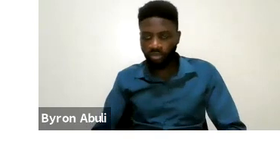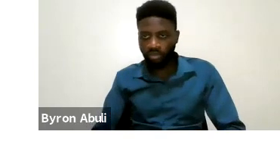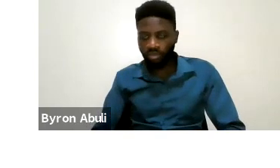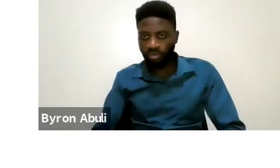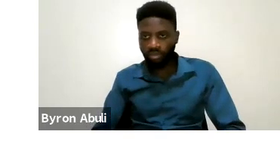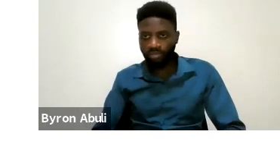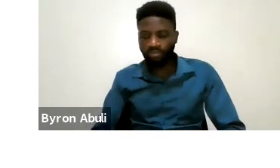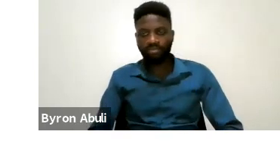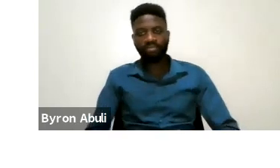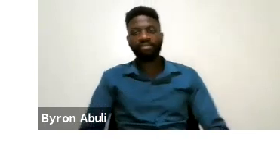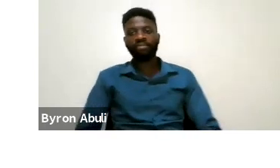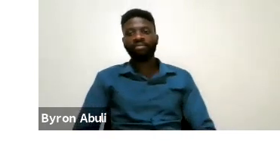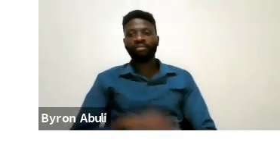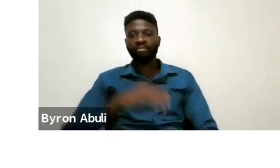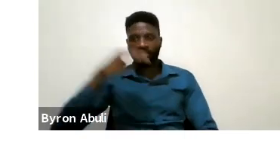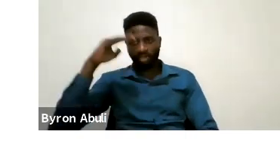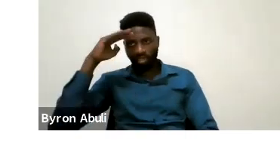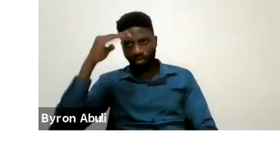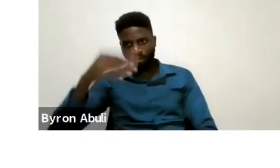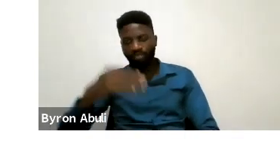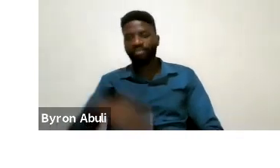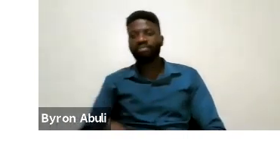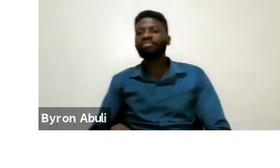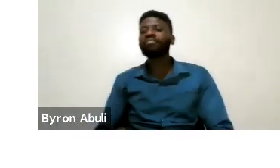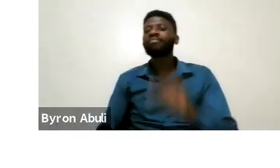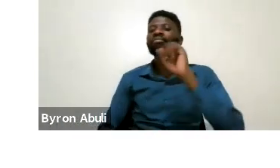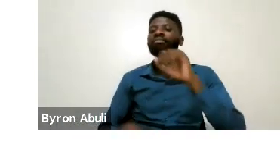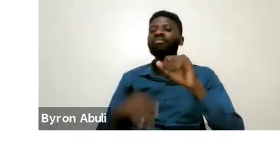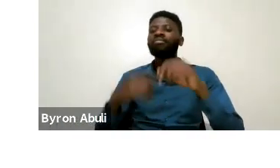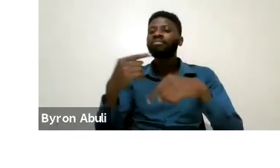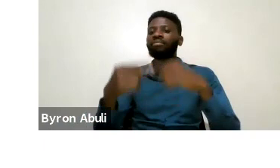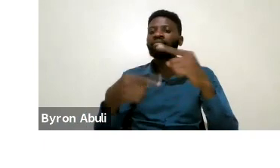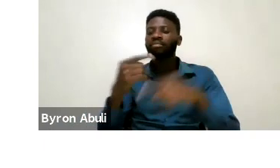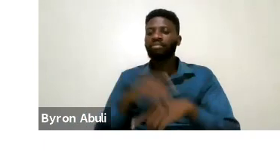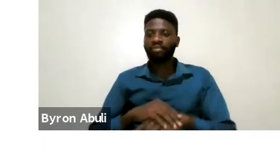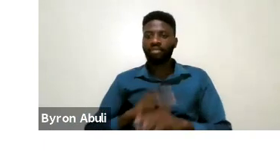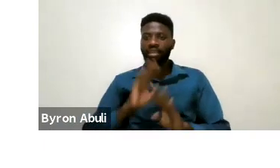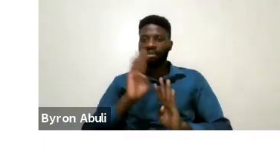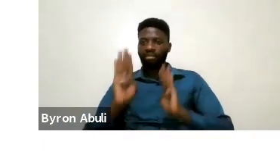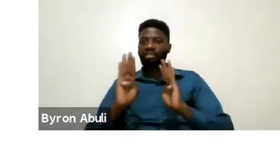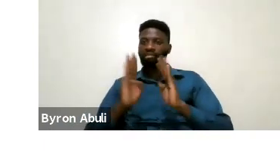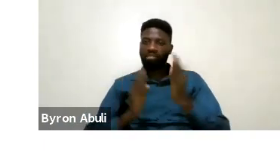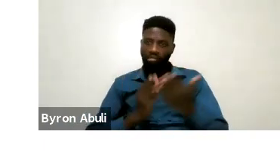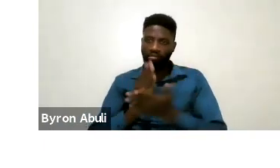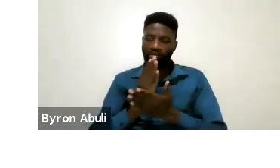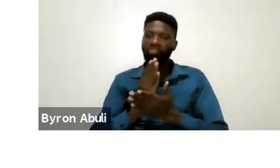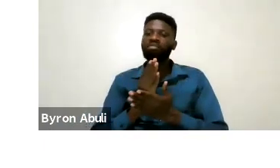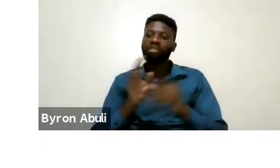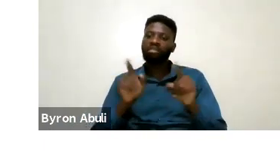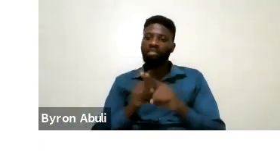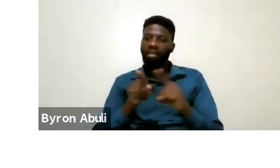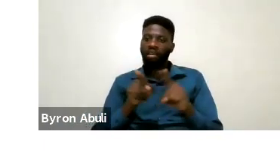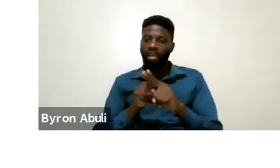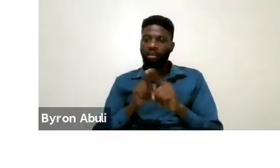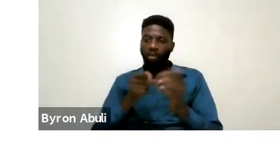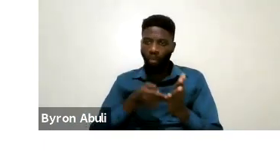Hello. Yes, proceed. Integrity and honesty. Yes, integrity and honesty.